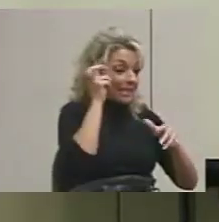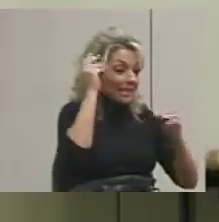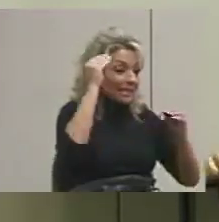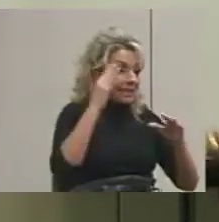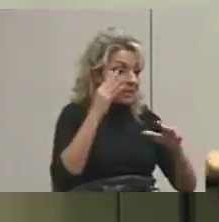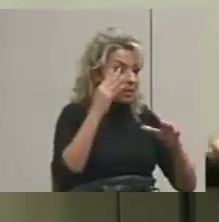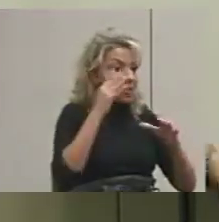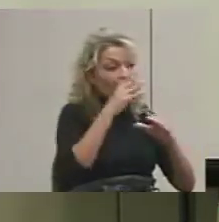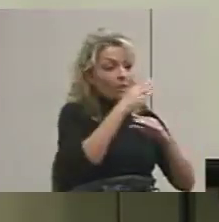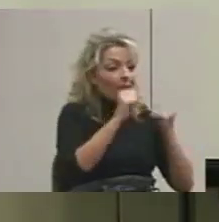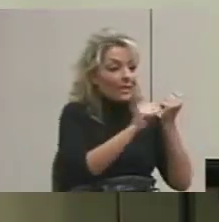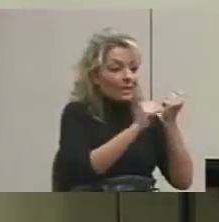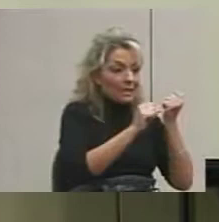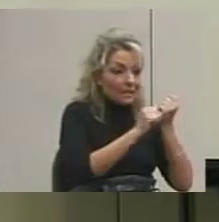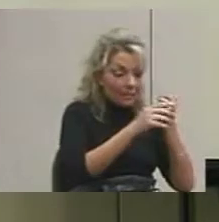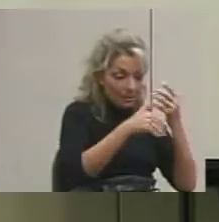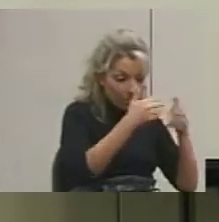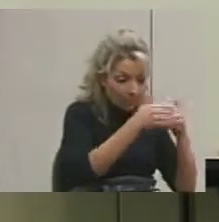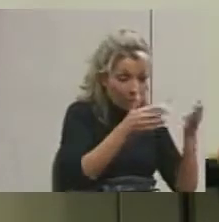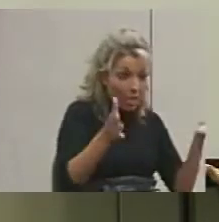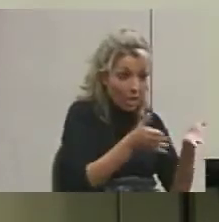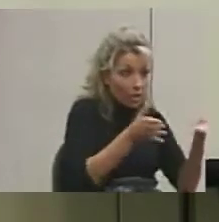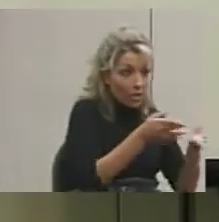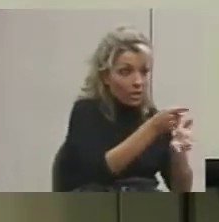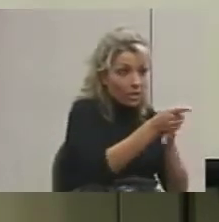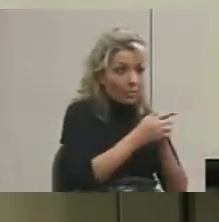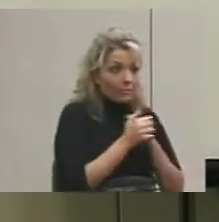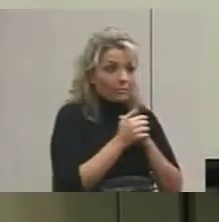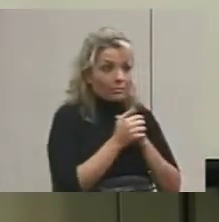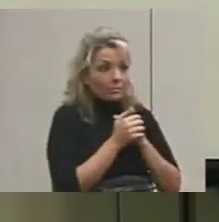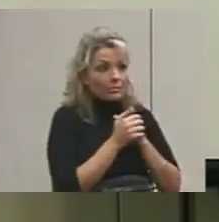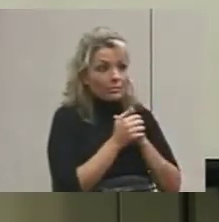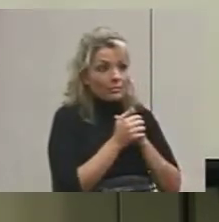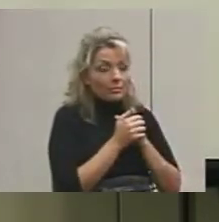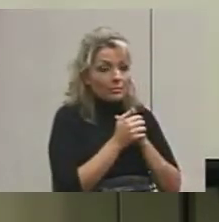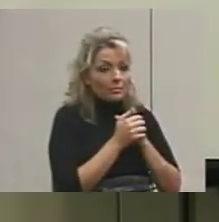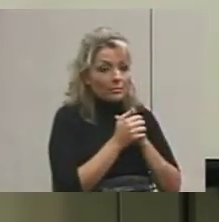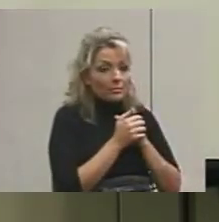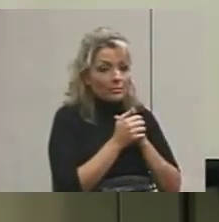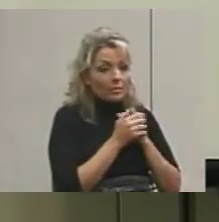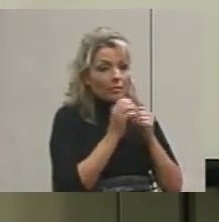assistants. And so always trying to end with a positive with the student.